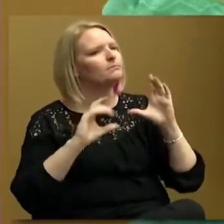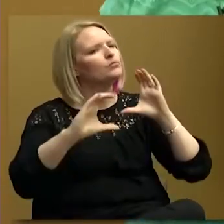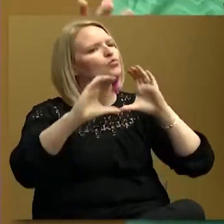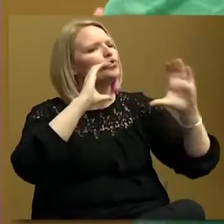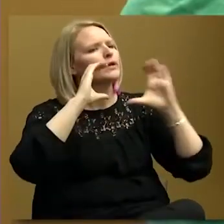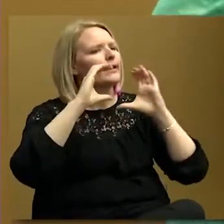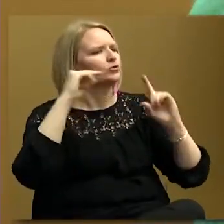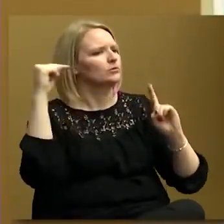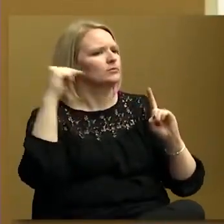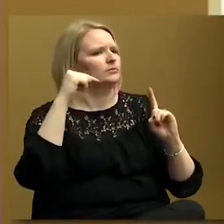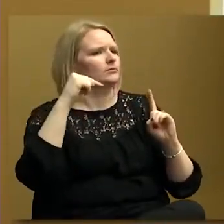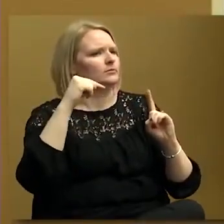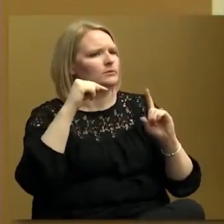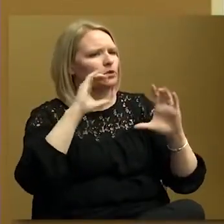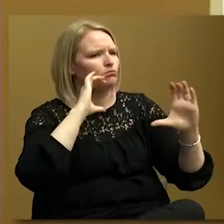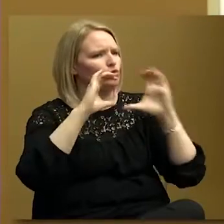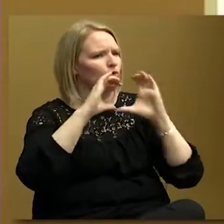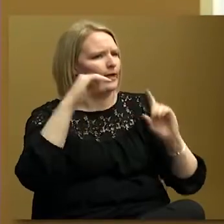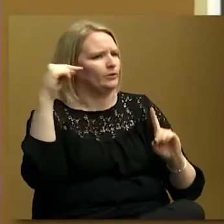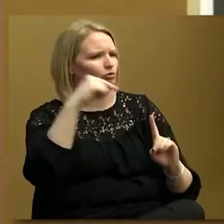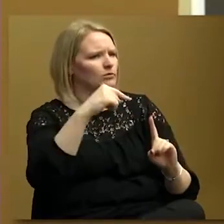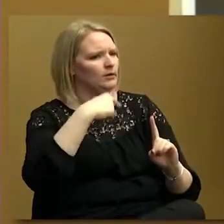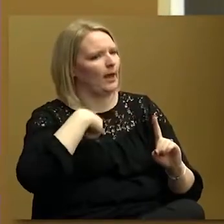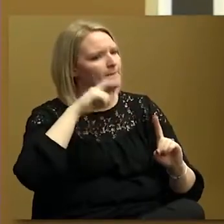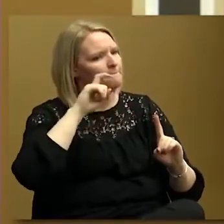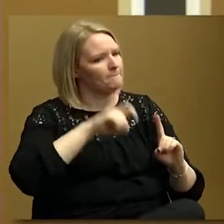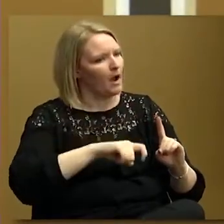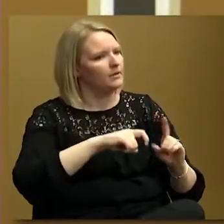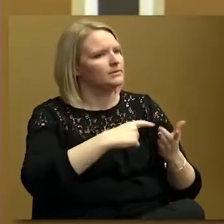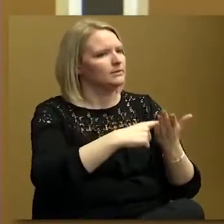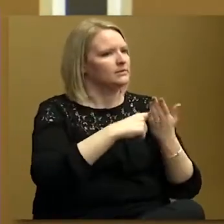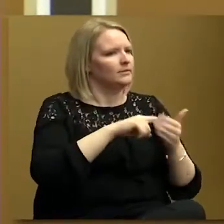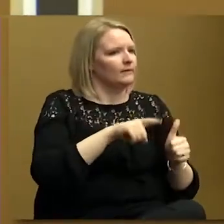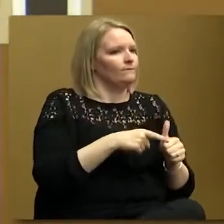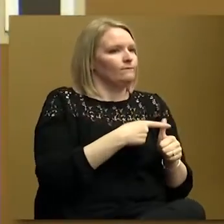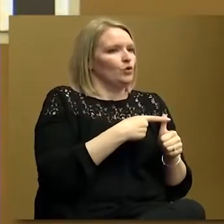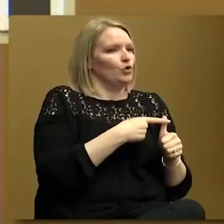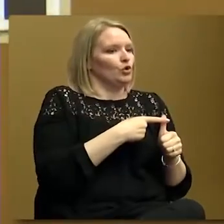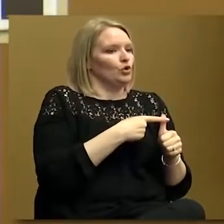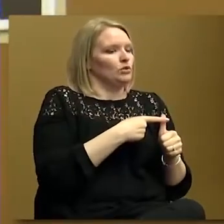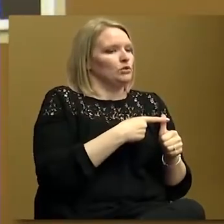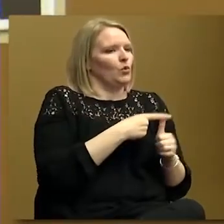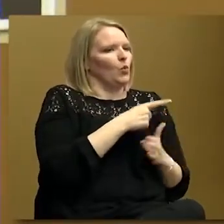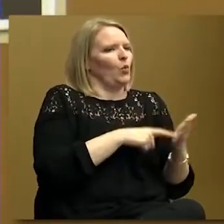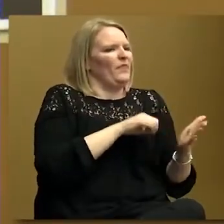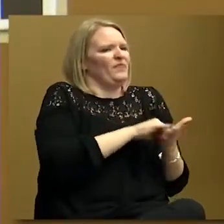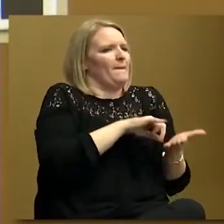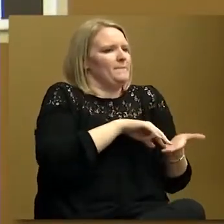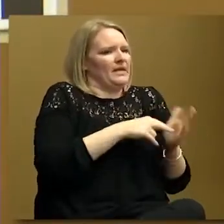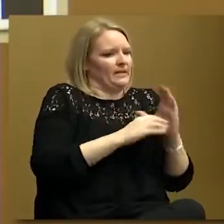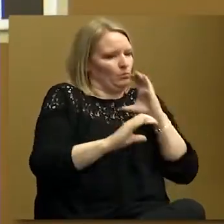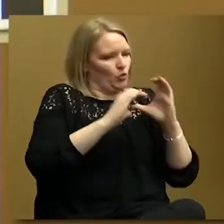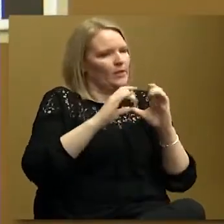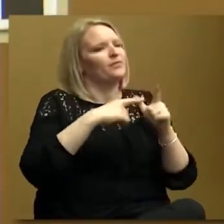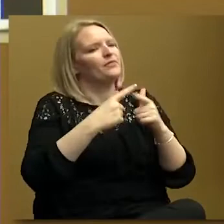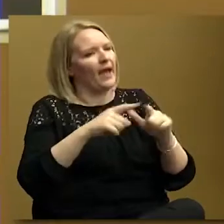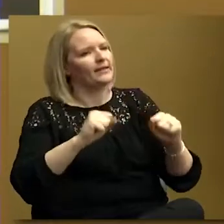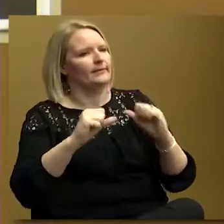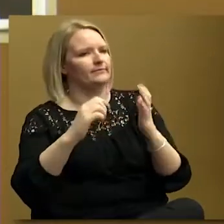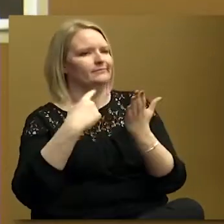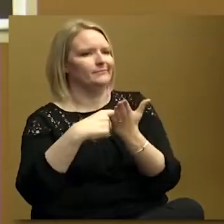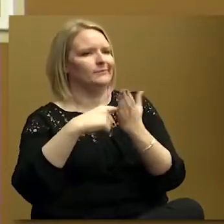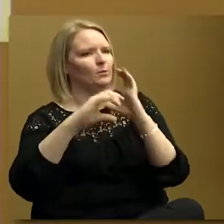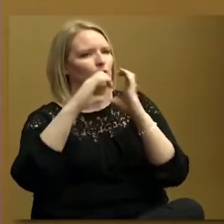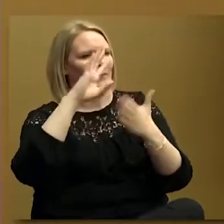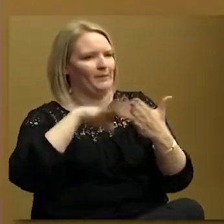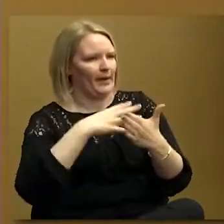communication? See, I can't talk about the communication matrix and communication without talking about what is communication. And it's, you know, I'm